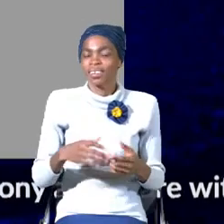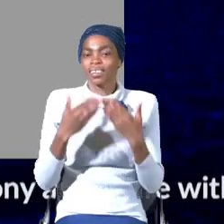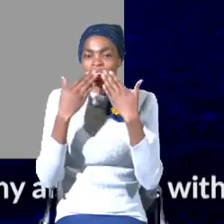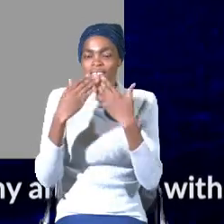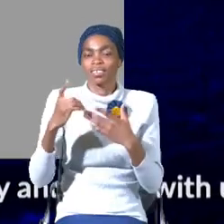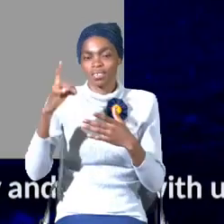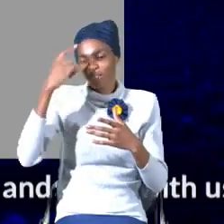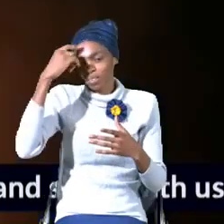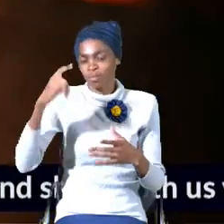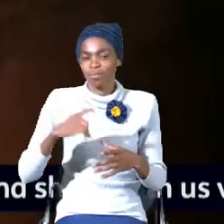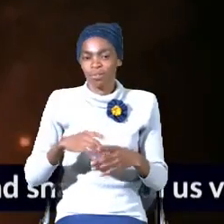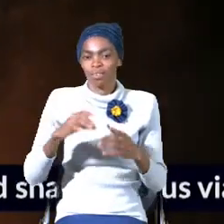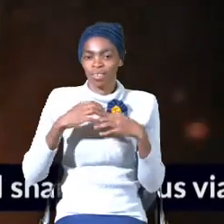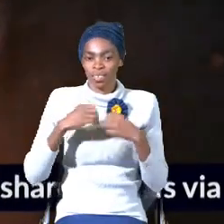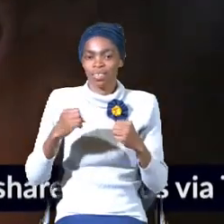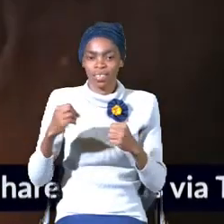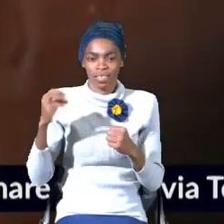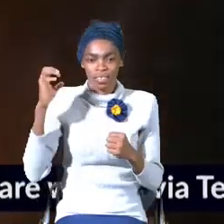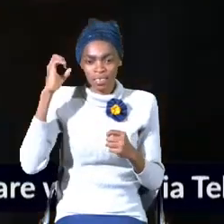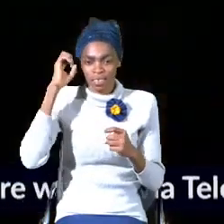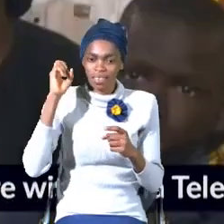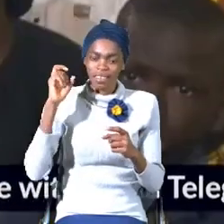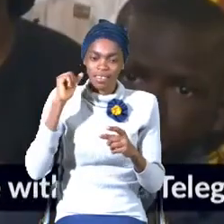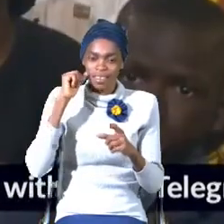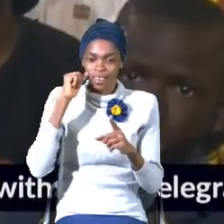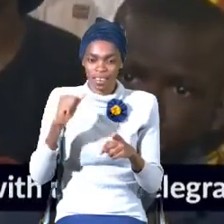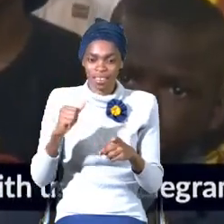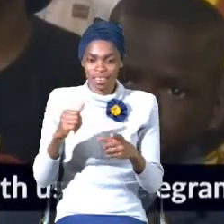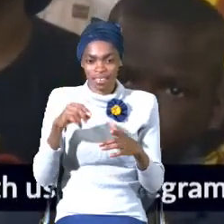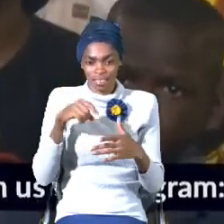life. Praise God.